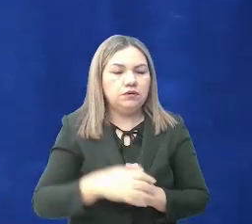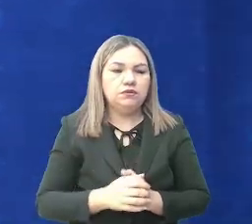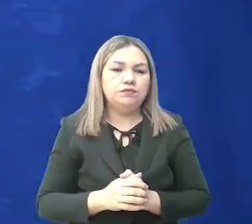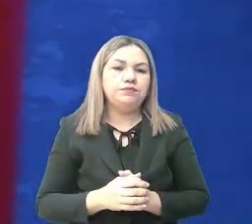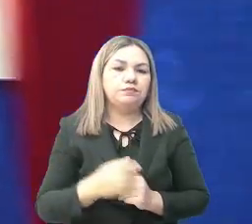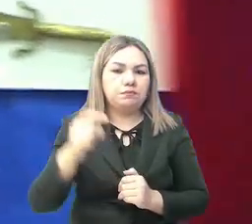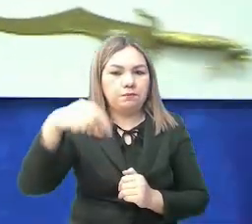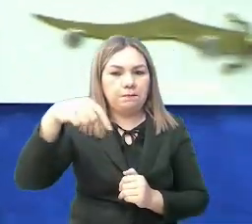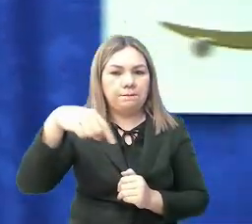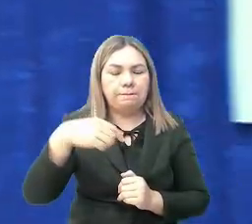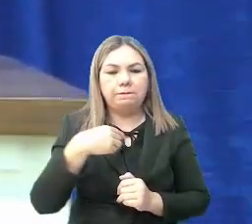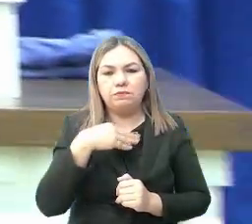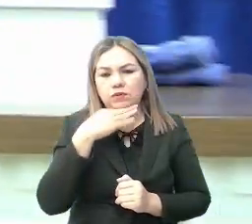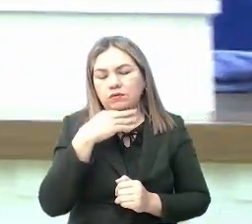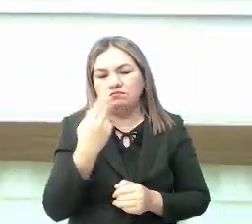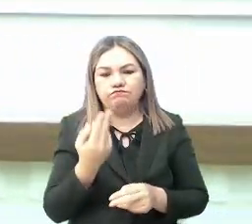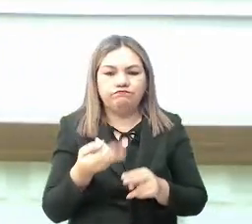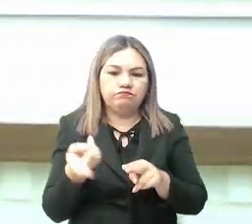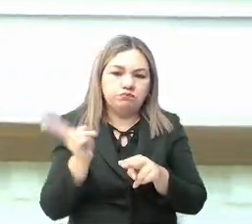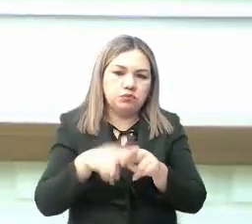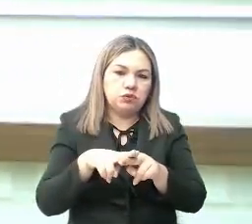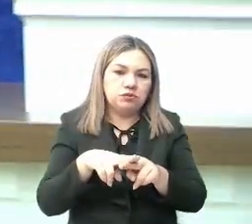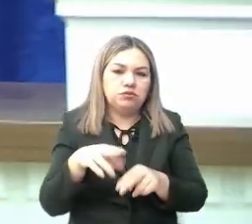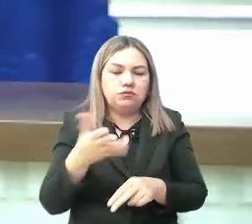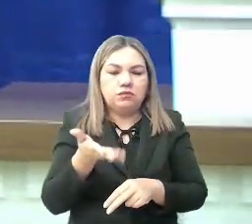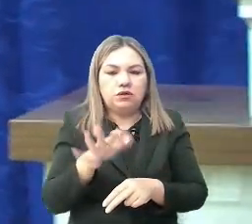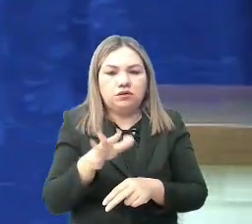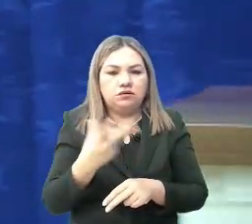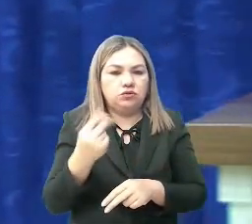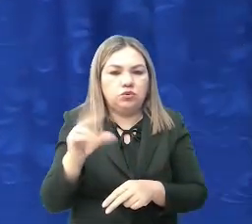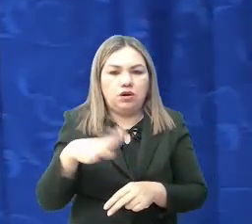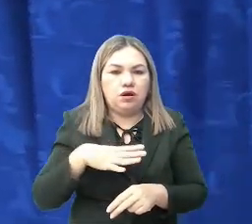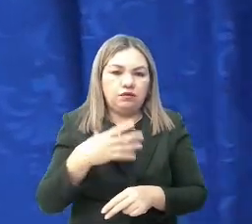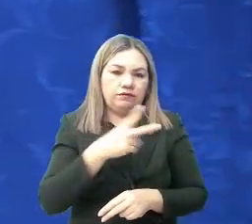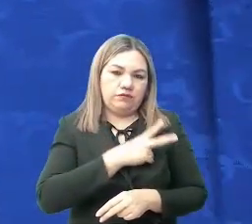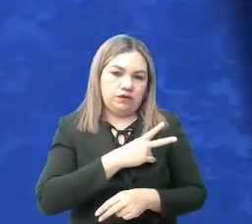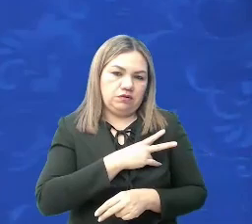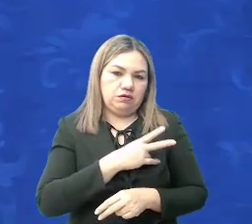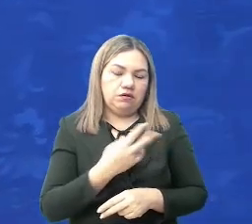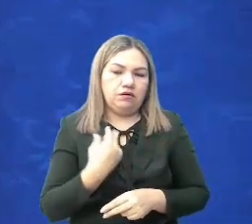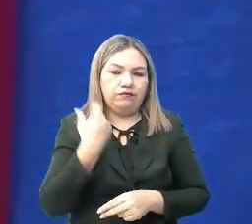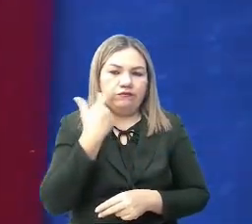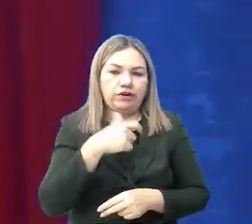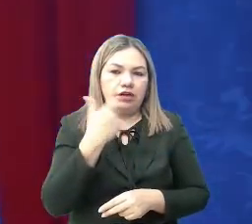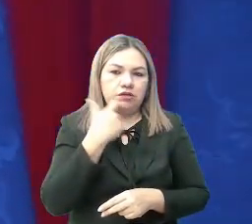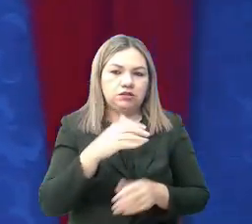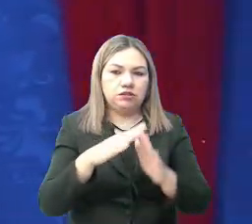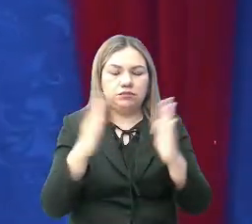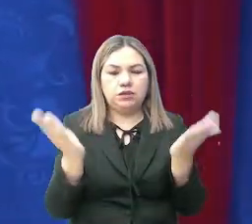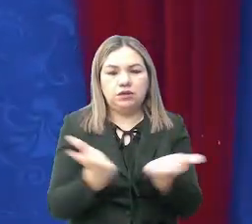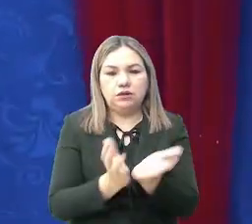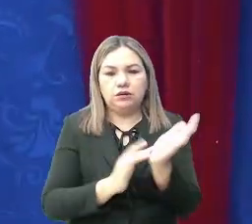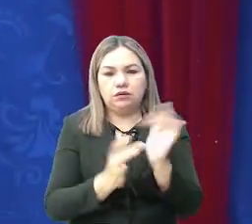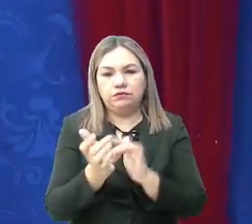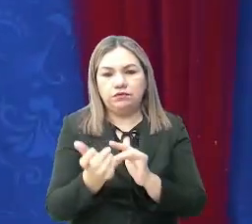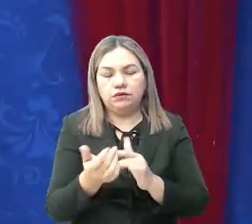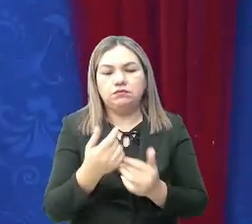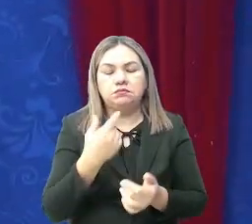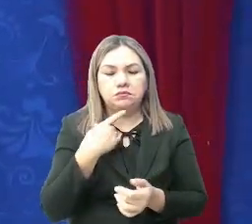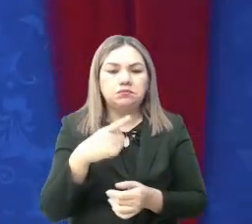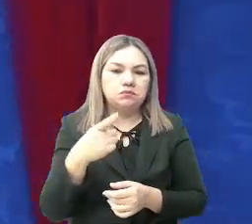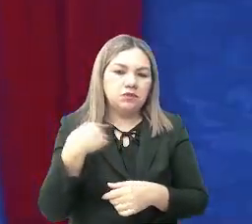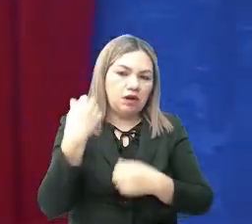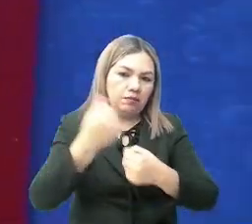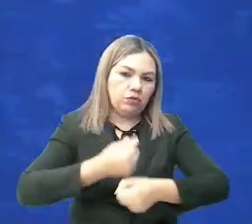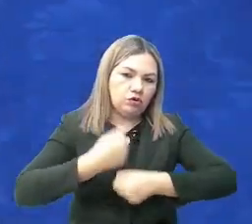that here it's like everything's dead, like there's no life here? It's like we need word here.